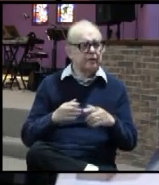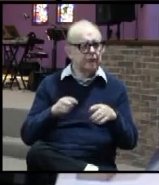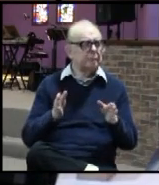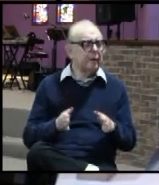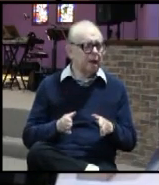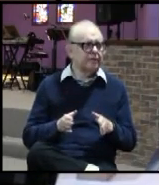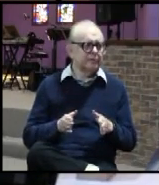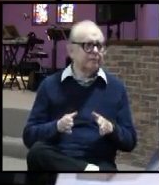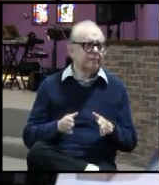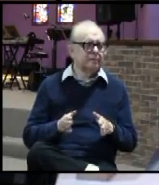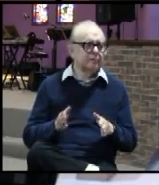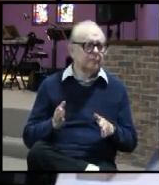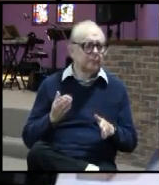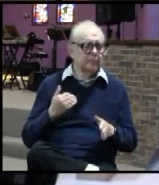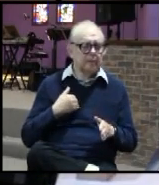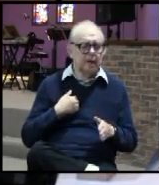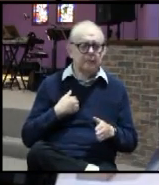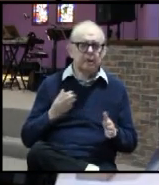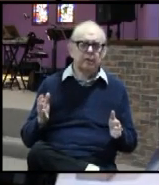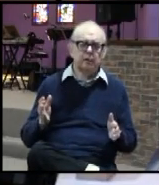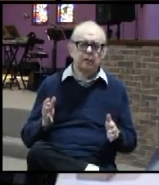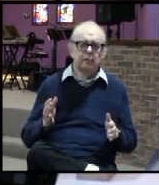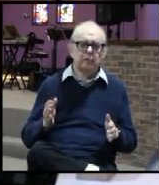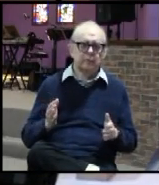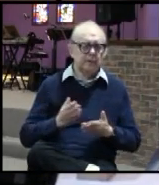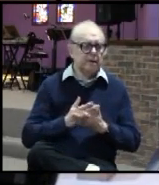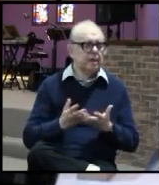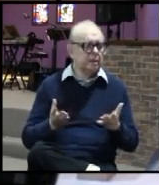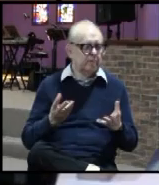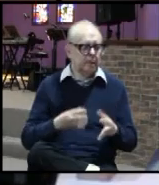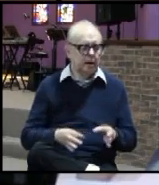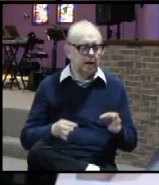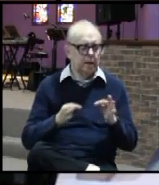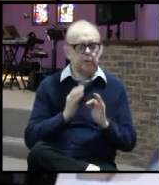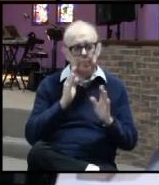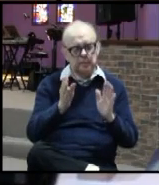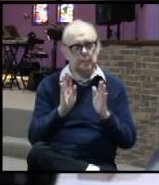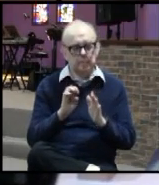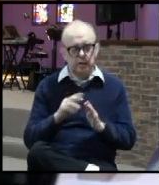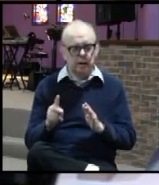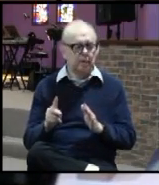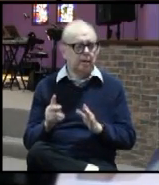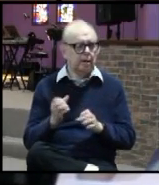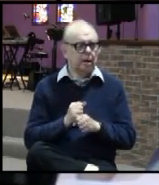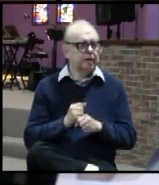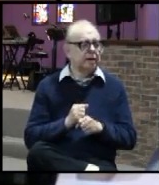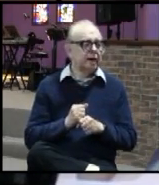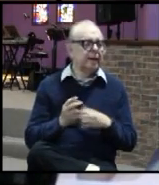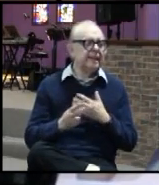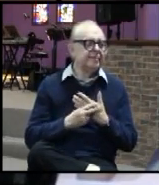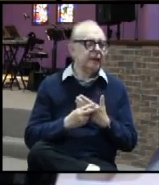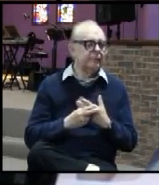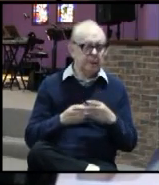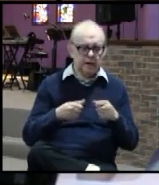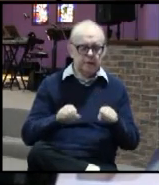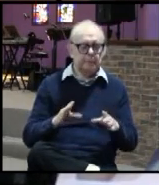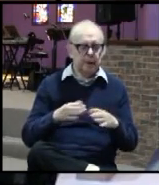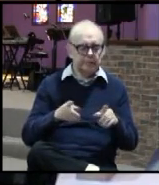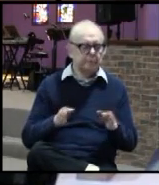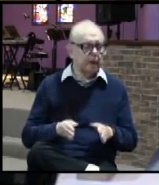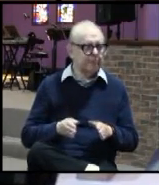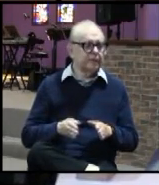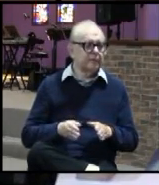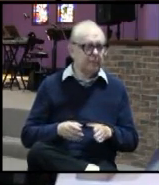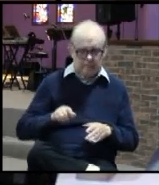If you've got a lot of, you've got something valuable, you go to the bank or you go somewhere, you get a safety deposit box, you put it in there and it's